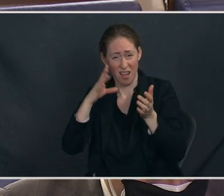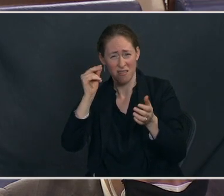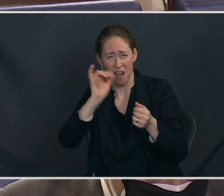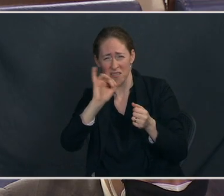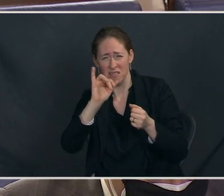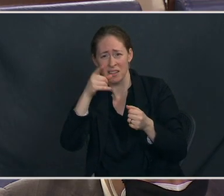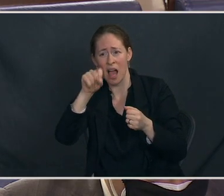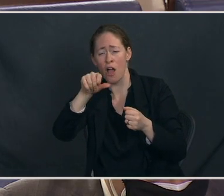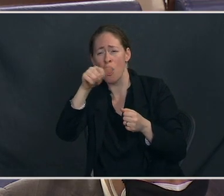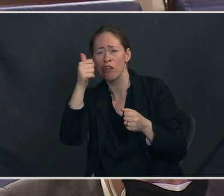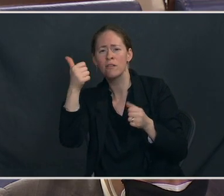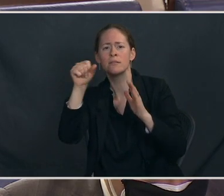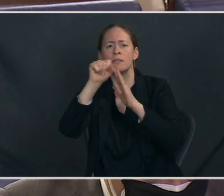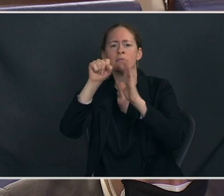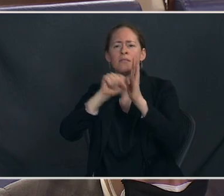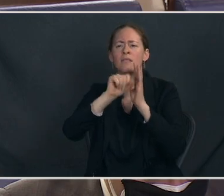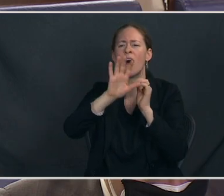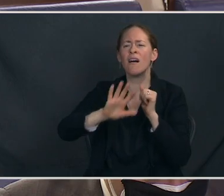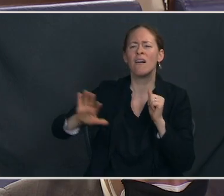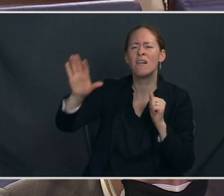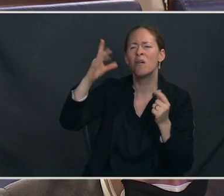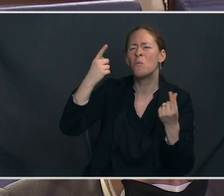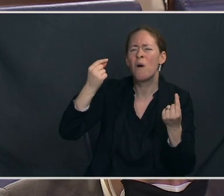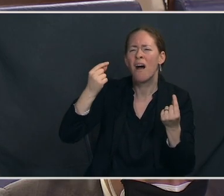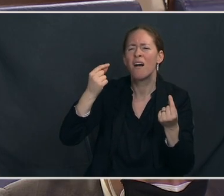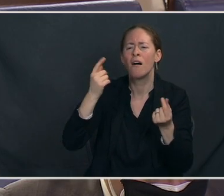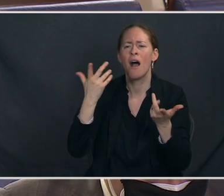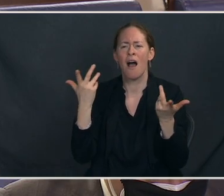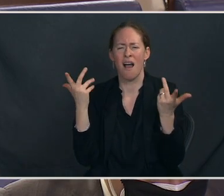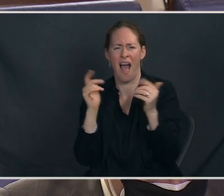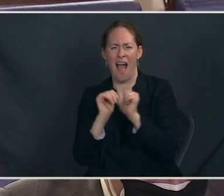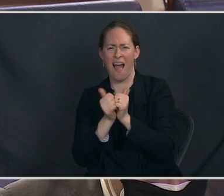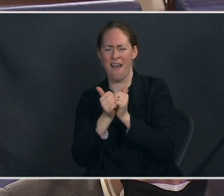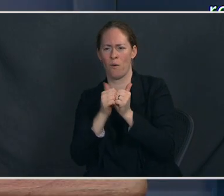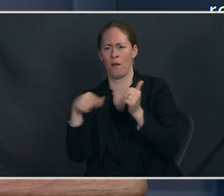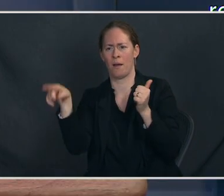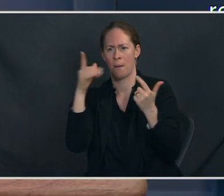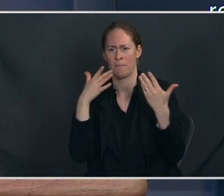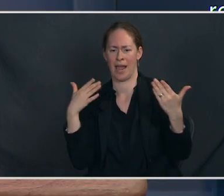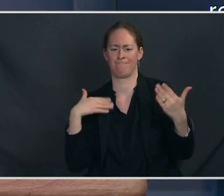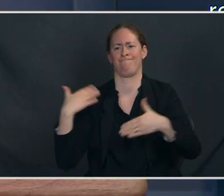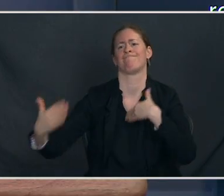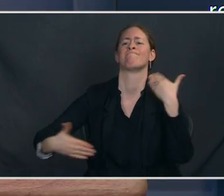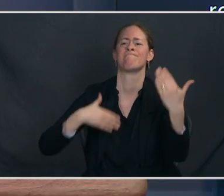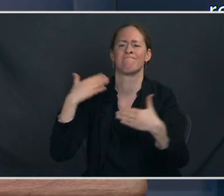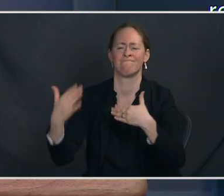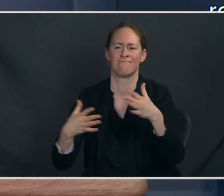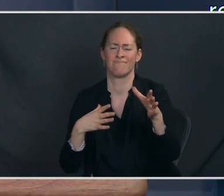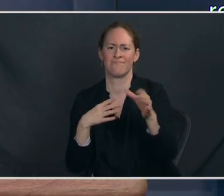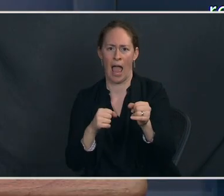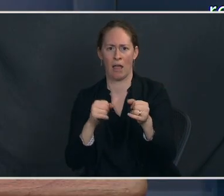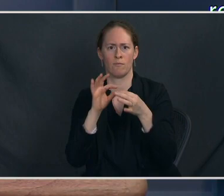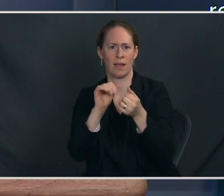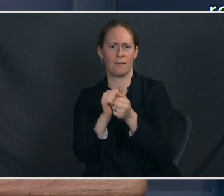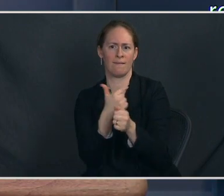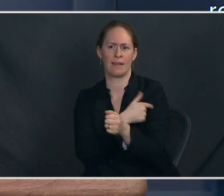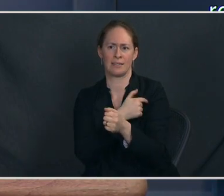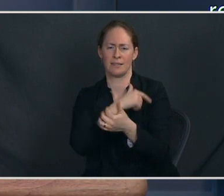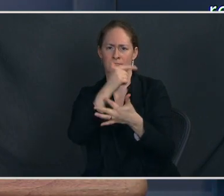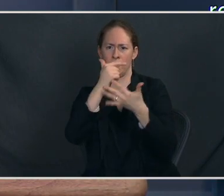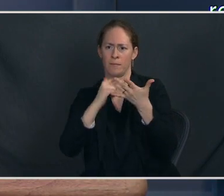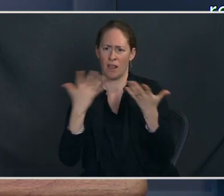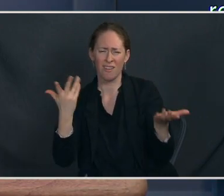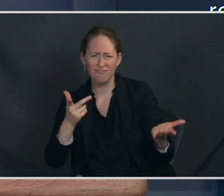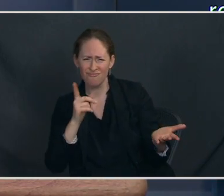and public health officials on how they should be going through these priority groups? Well, the answer is yes. And part of our effort, as